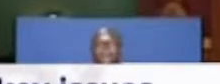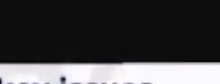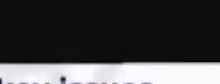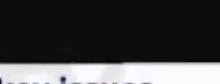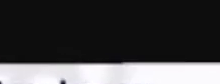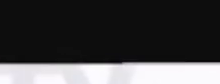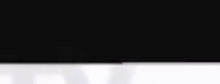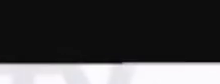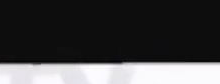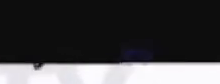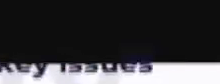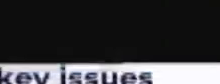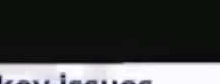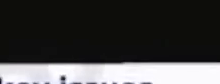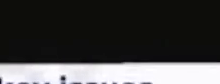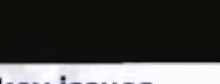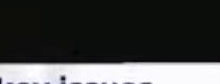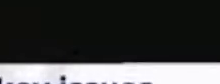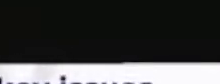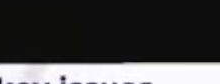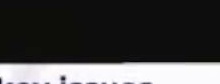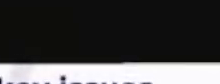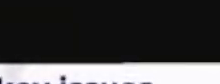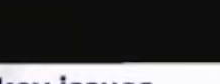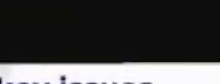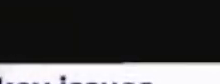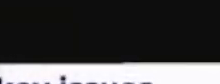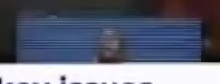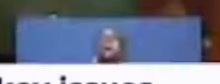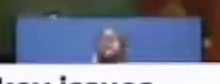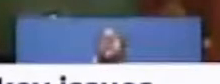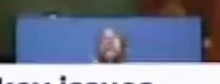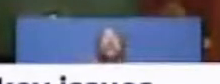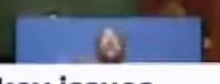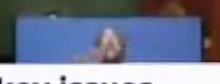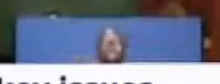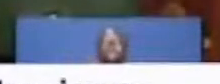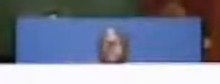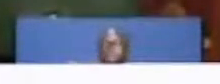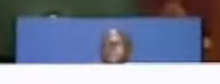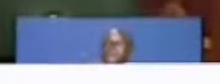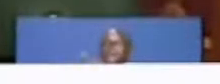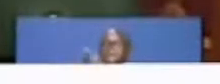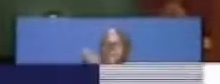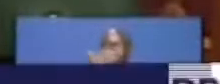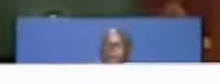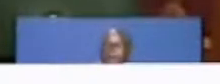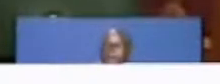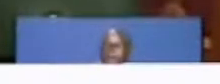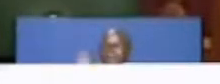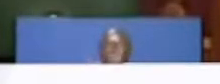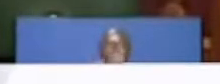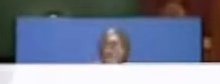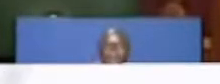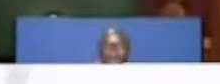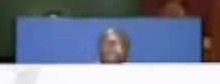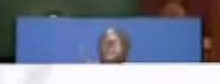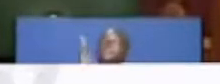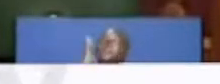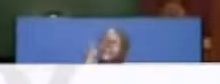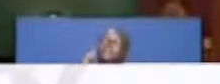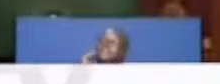our region, tearing down every barrier to the realization of our shared aspirations as a